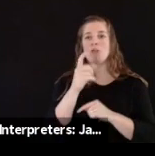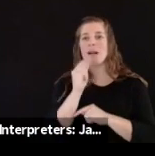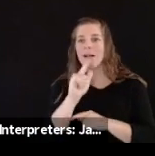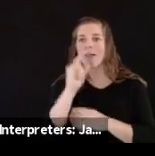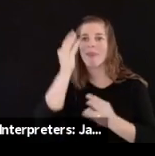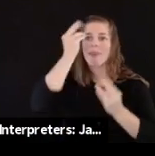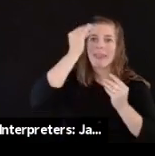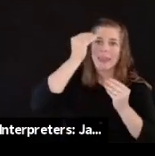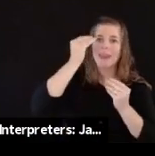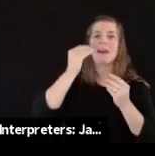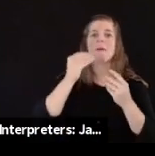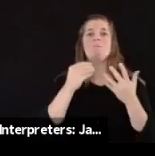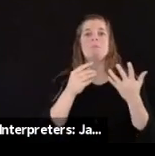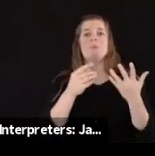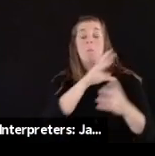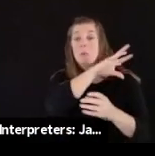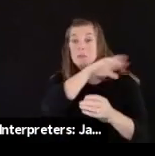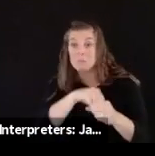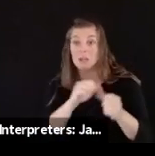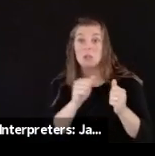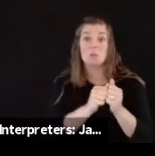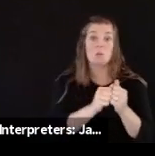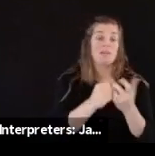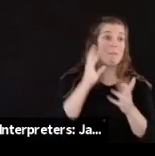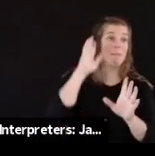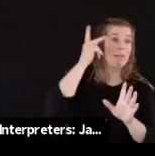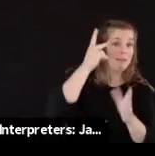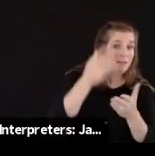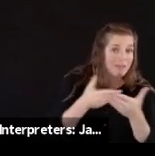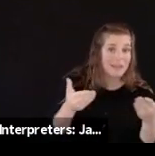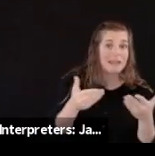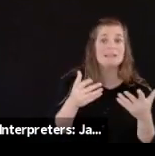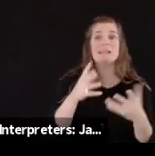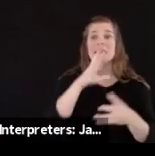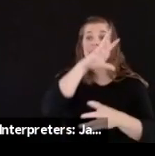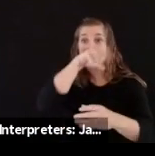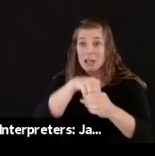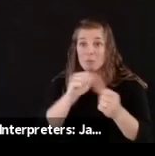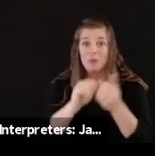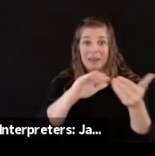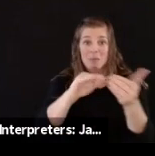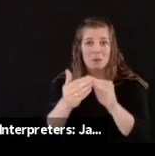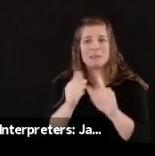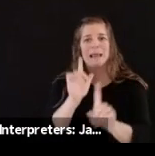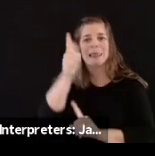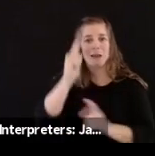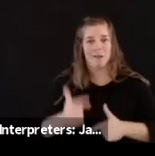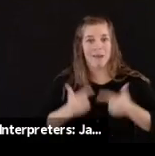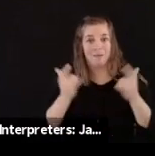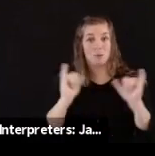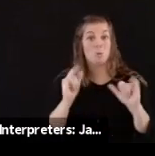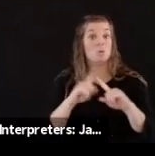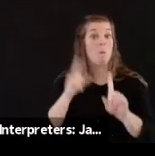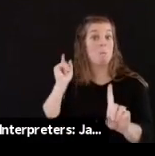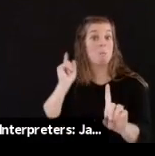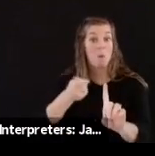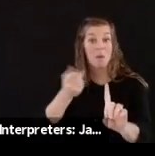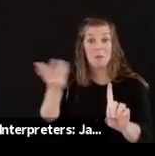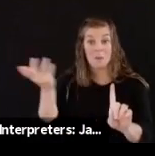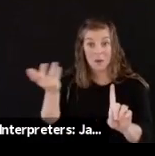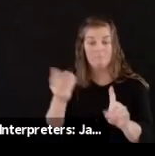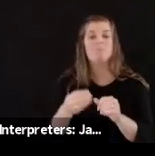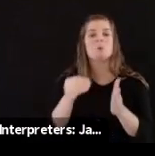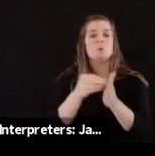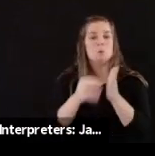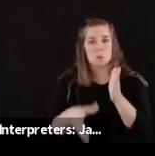political participation and their civic engagement and their commitment to their communities later in life. So in other words, students are telling us